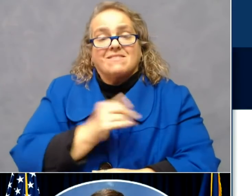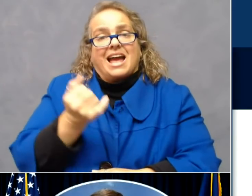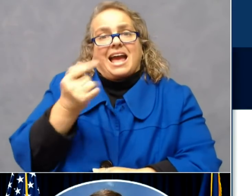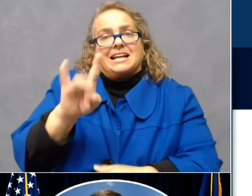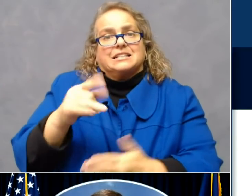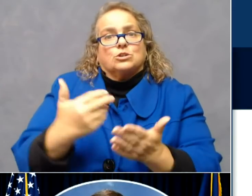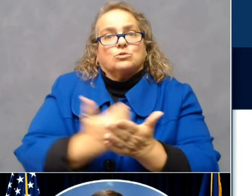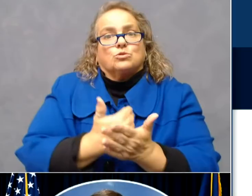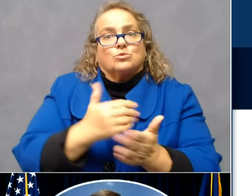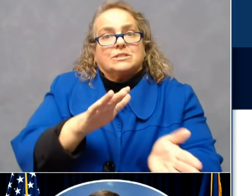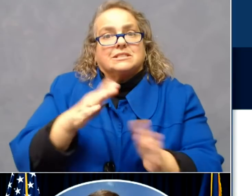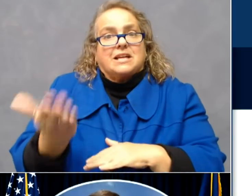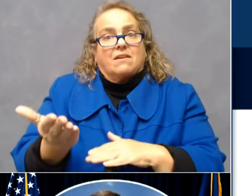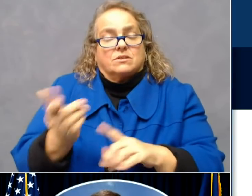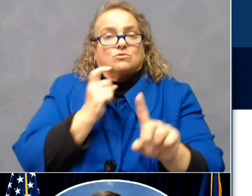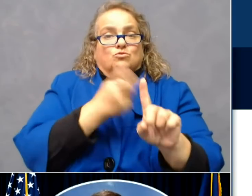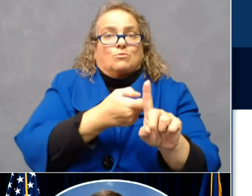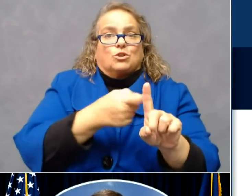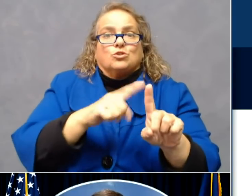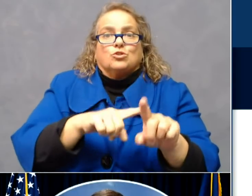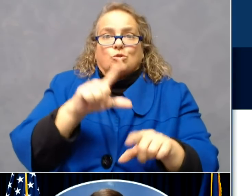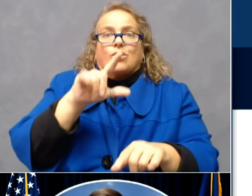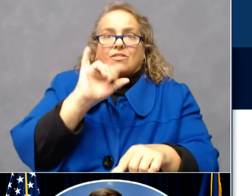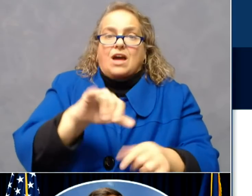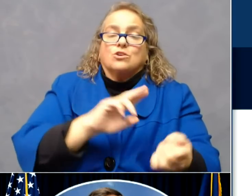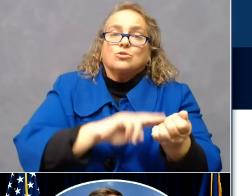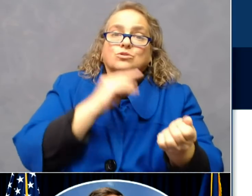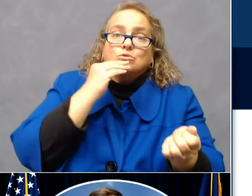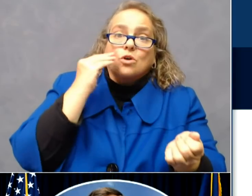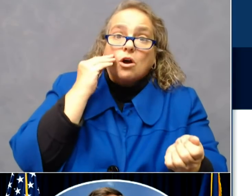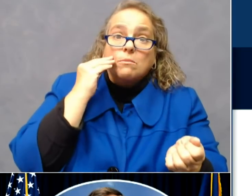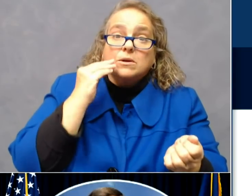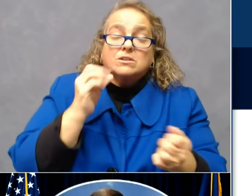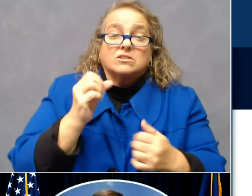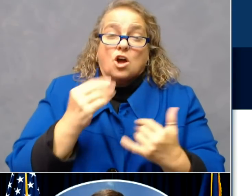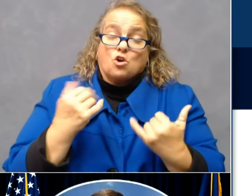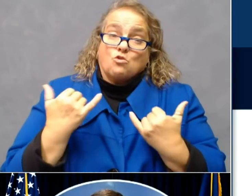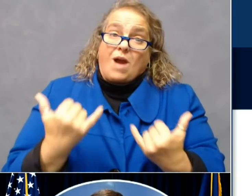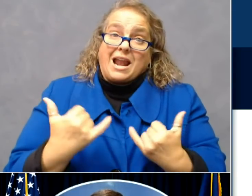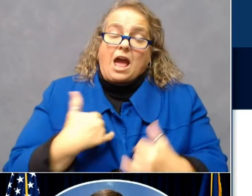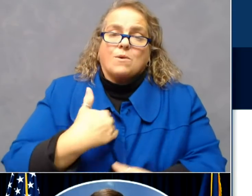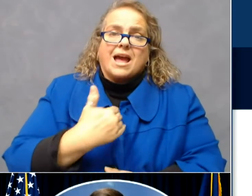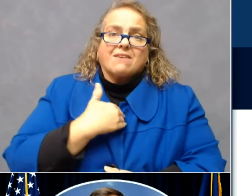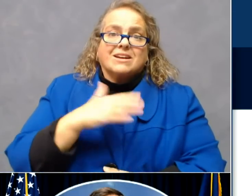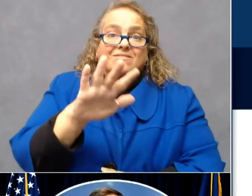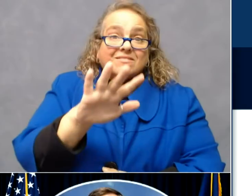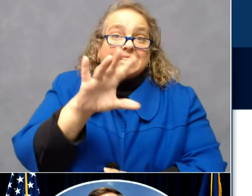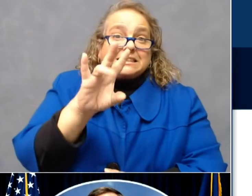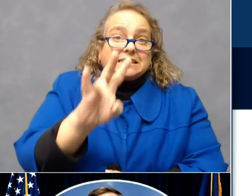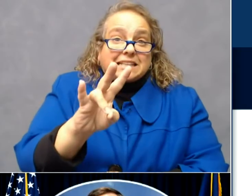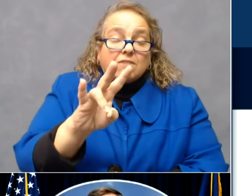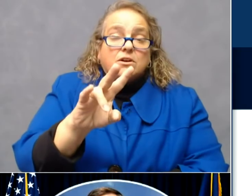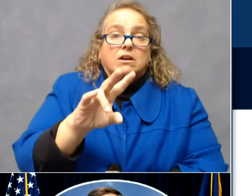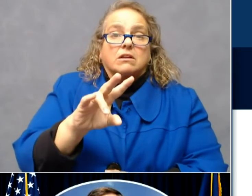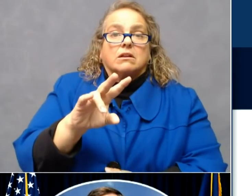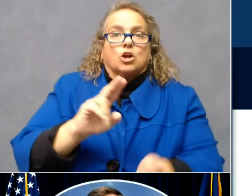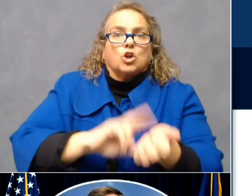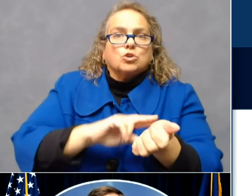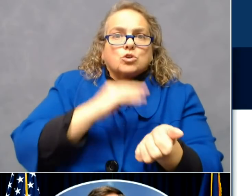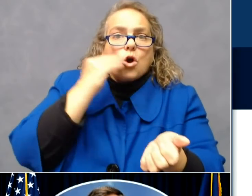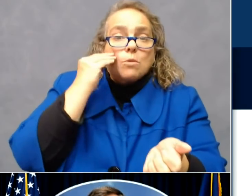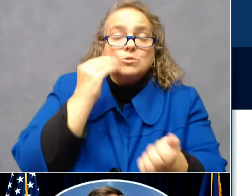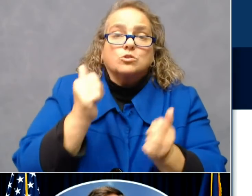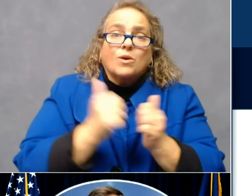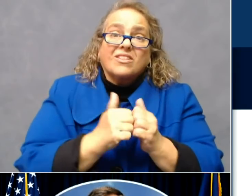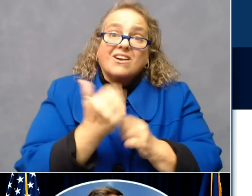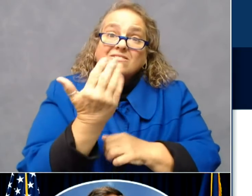care residents. So get this, right now we have 57 long-term care facilities with 15 or more